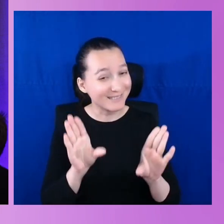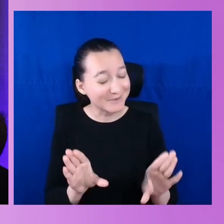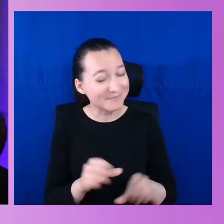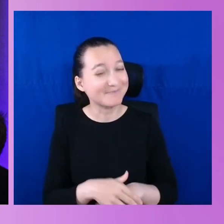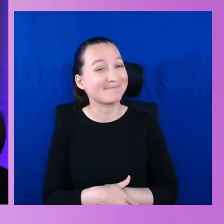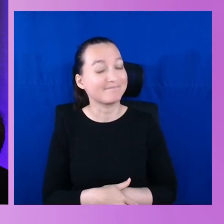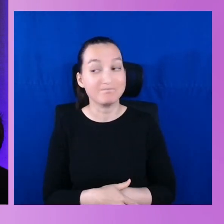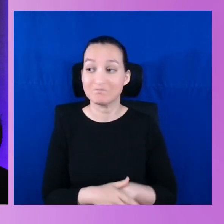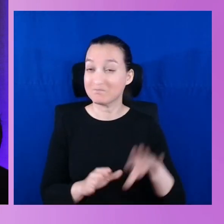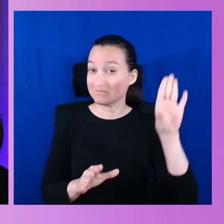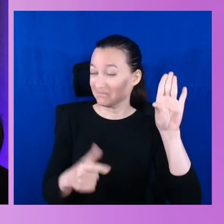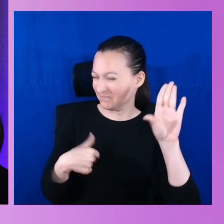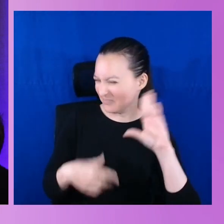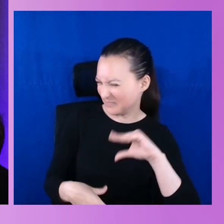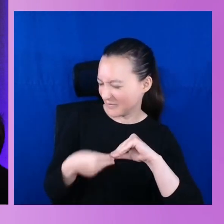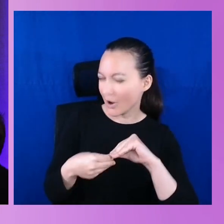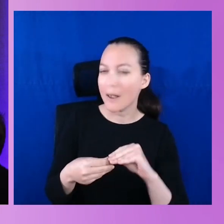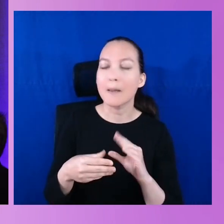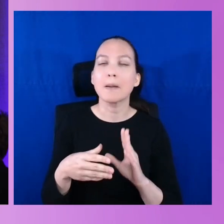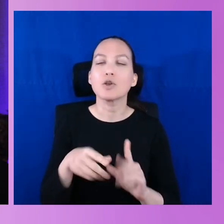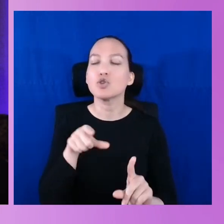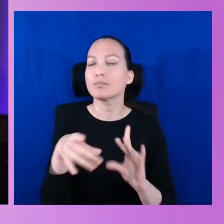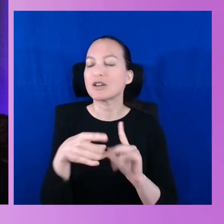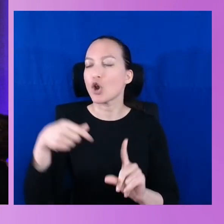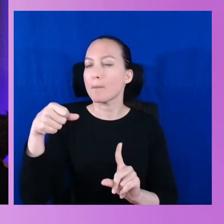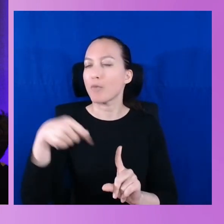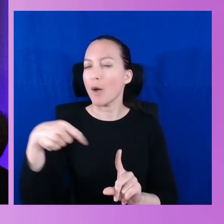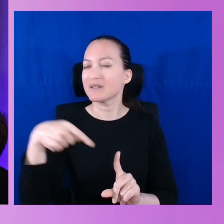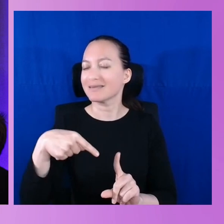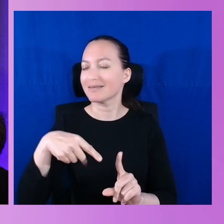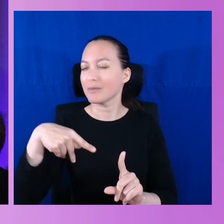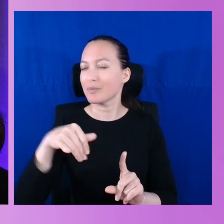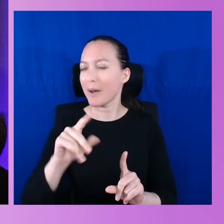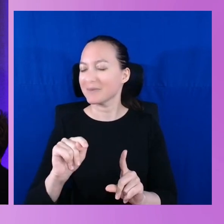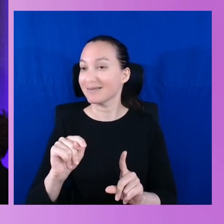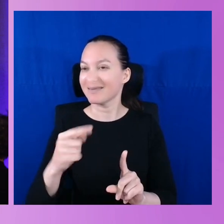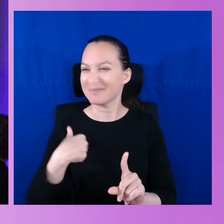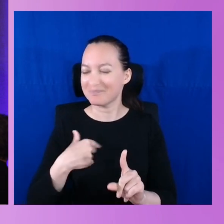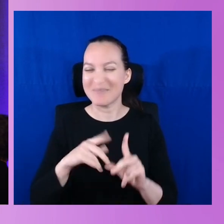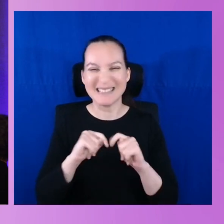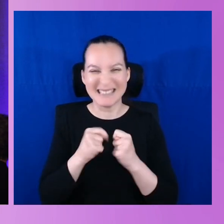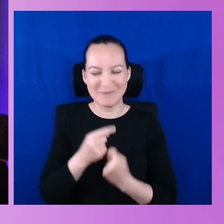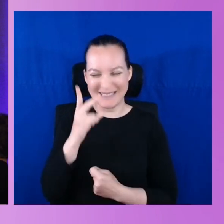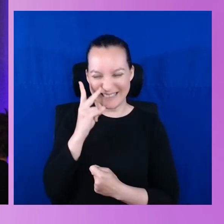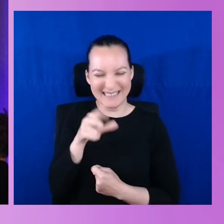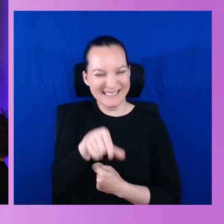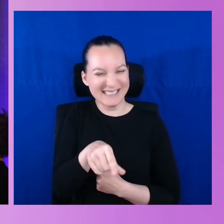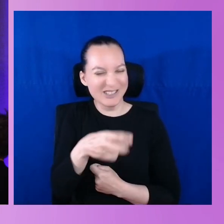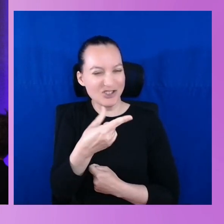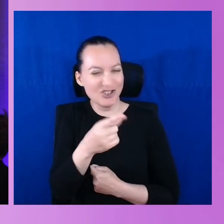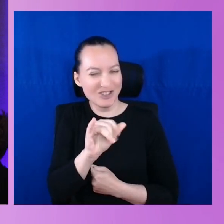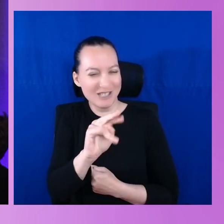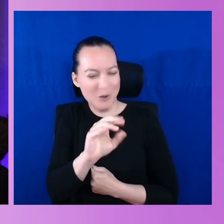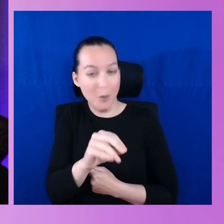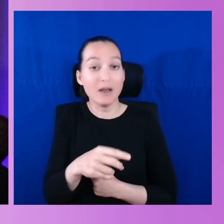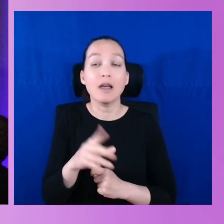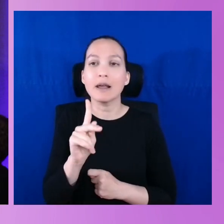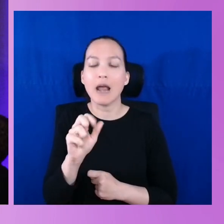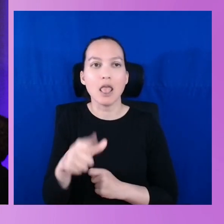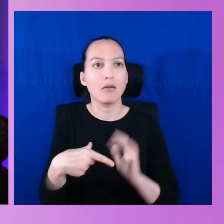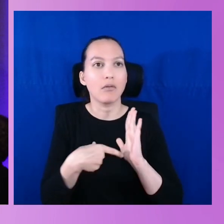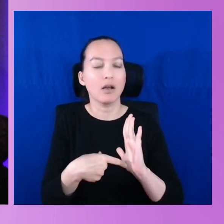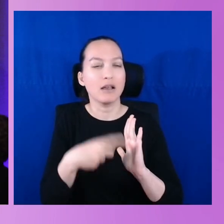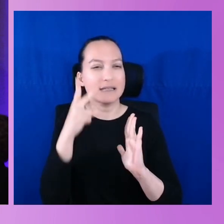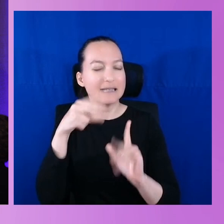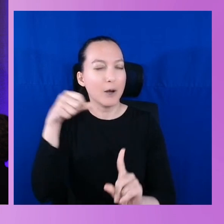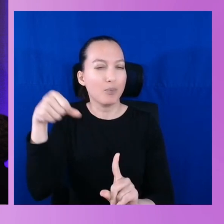make just one where you'd mentioned prompts earlier. So my team, I see Gino sitting here in the audience. When Kayla was demoing the view prompts experience